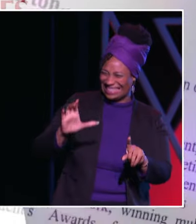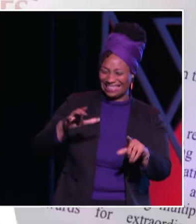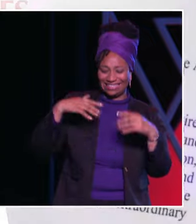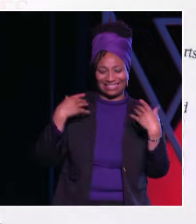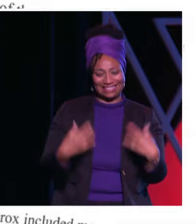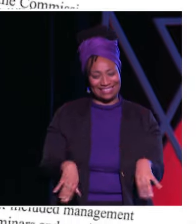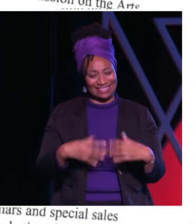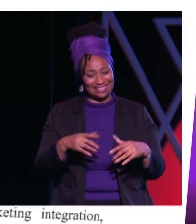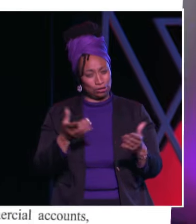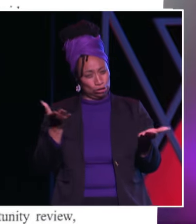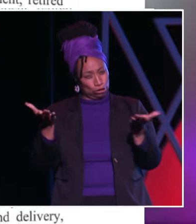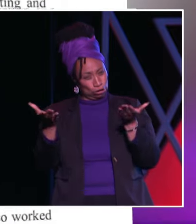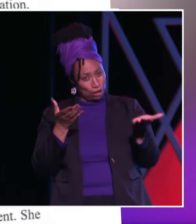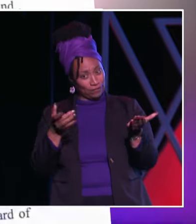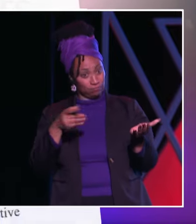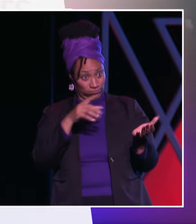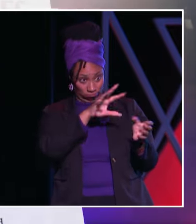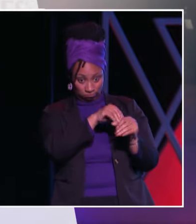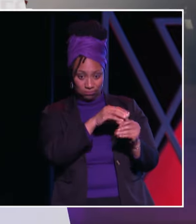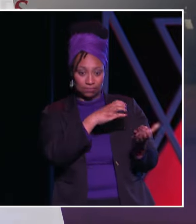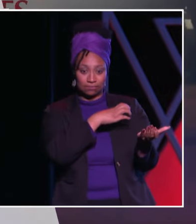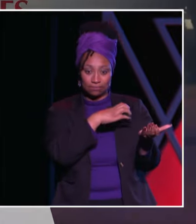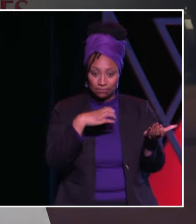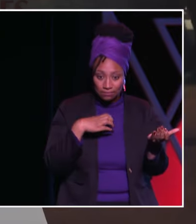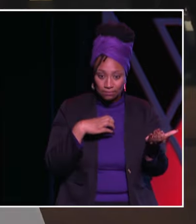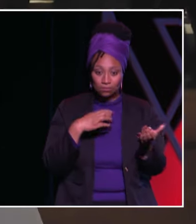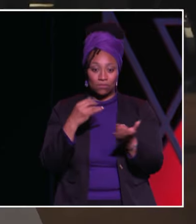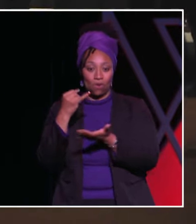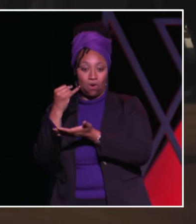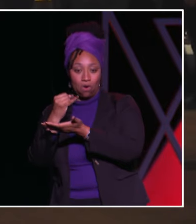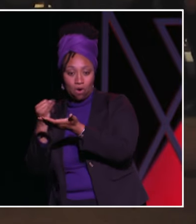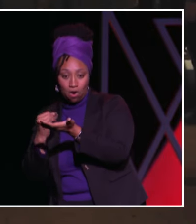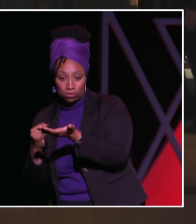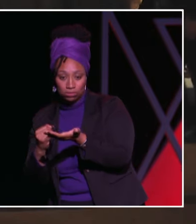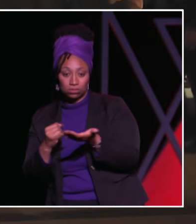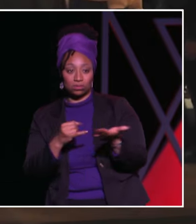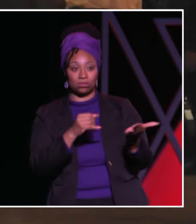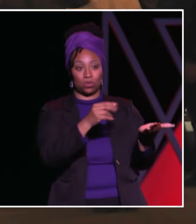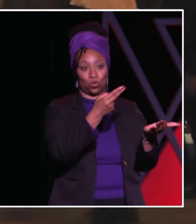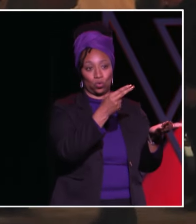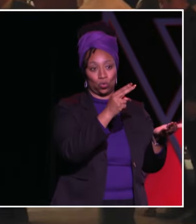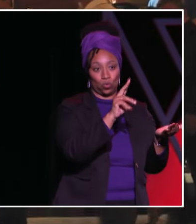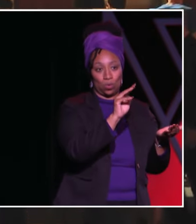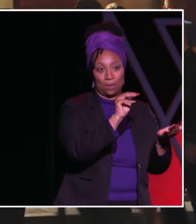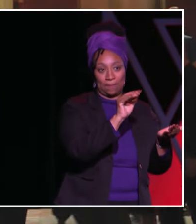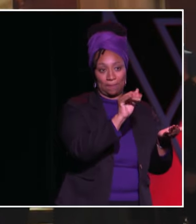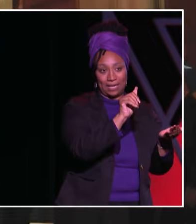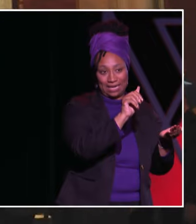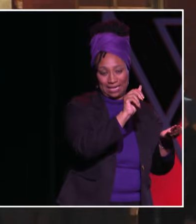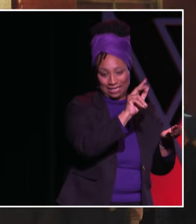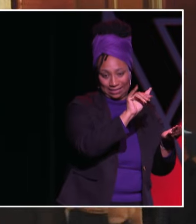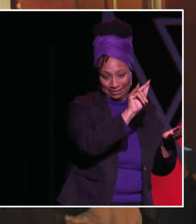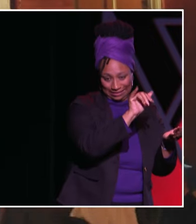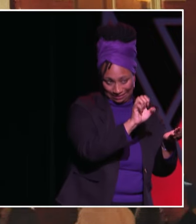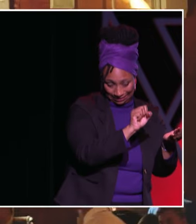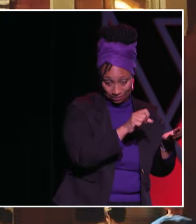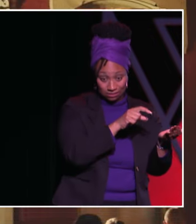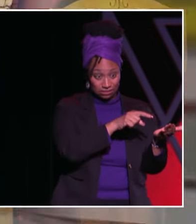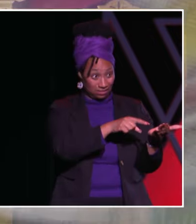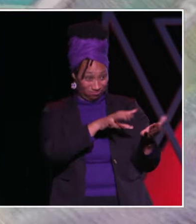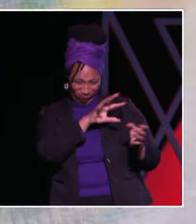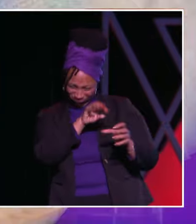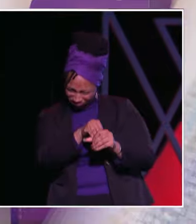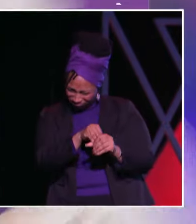Arts and Humanities since 2011. As a means to foster greater access to community art and to bolster